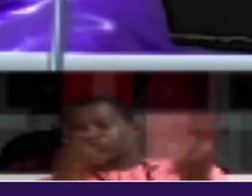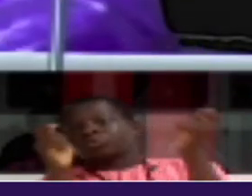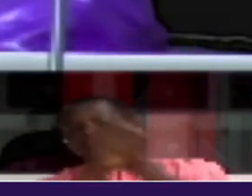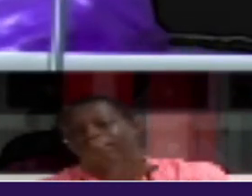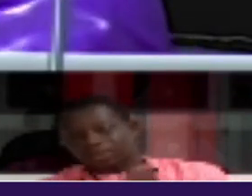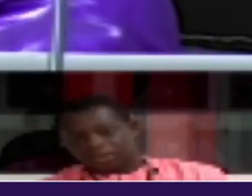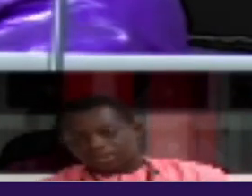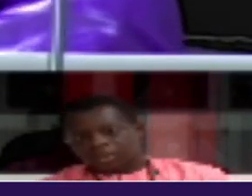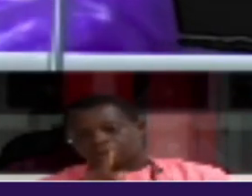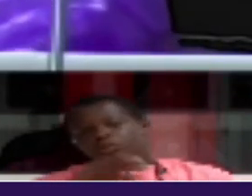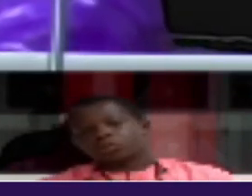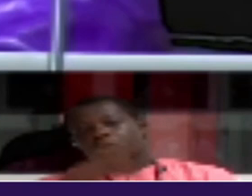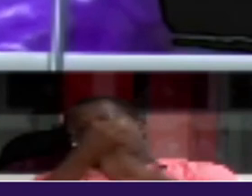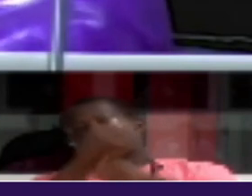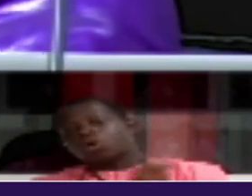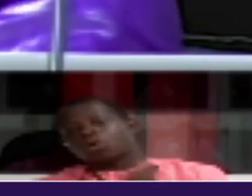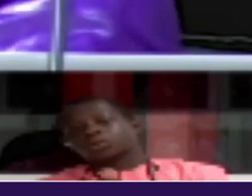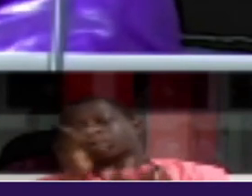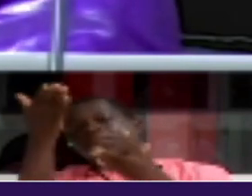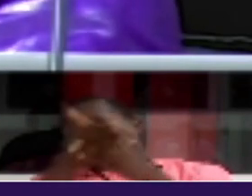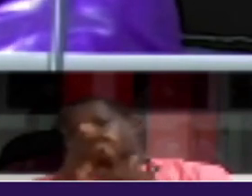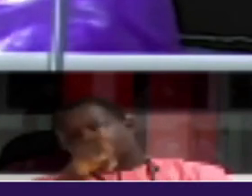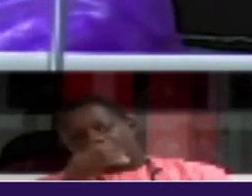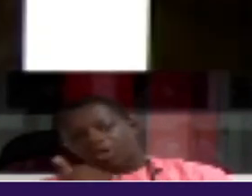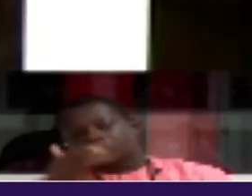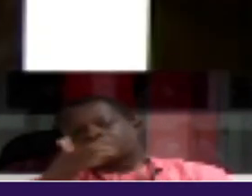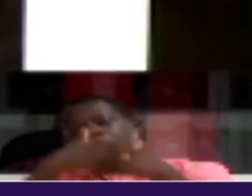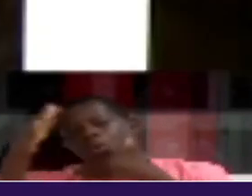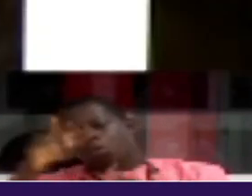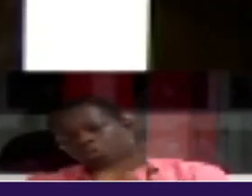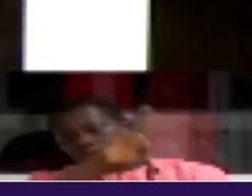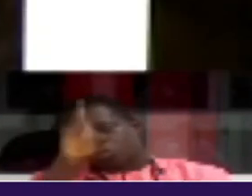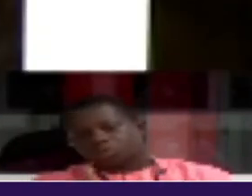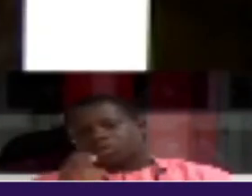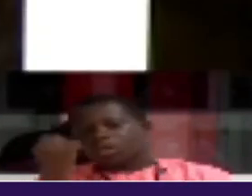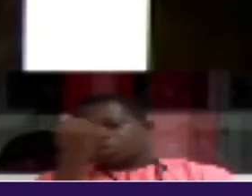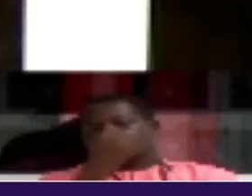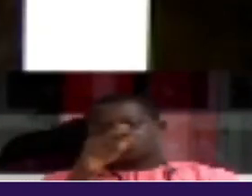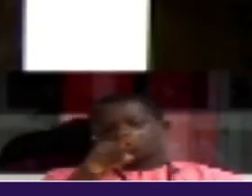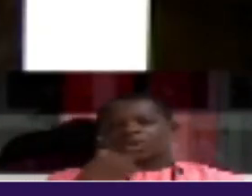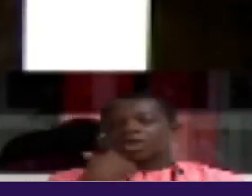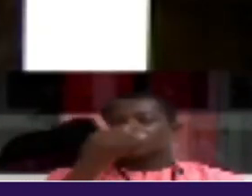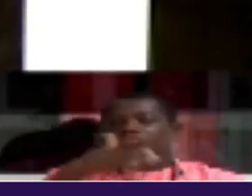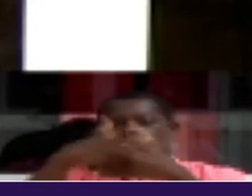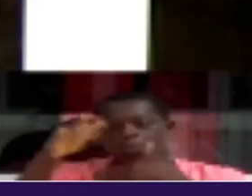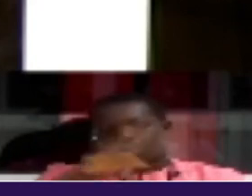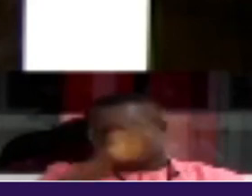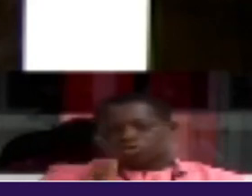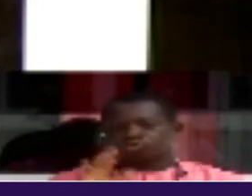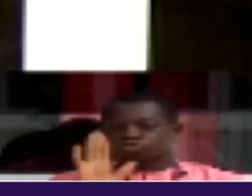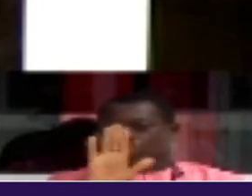You want to make us believe that you ask too many questions. You ask too many questions, they stop you from asking